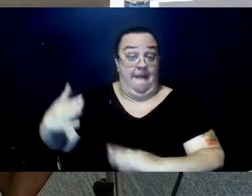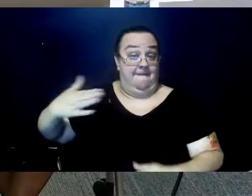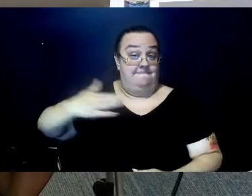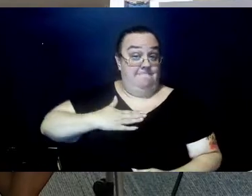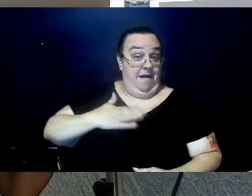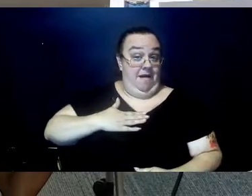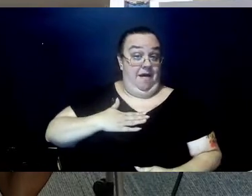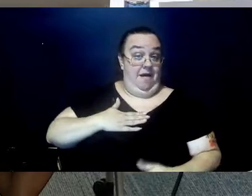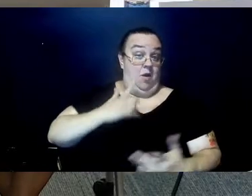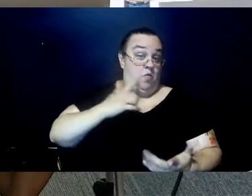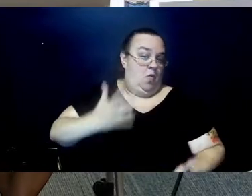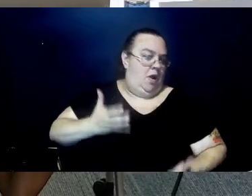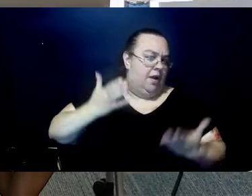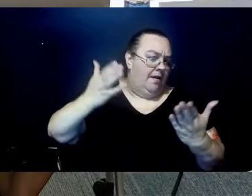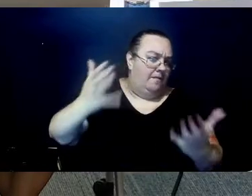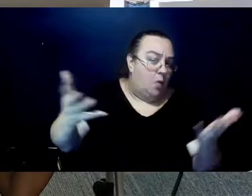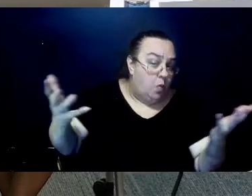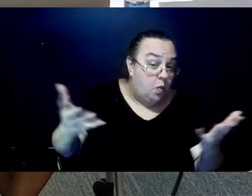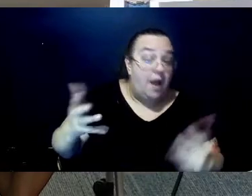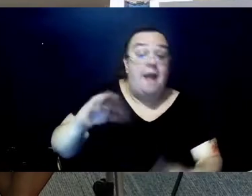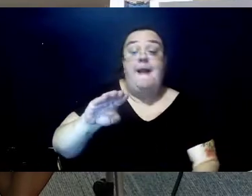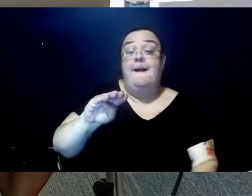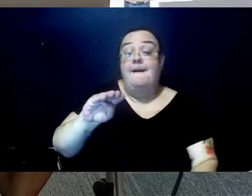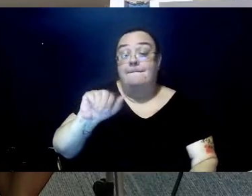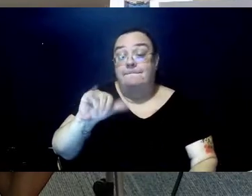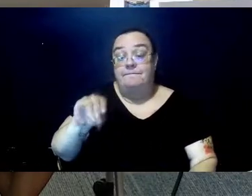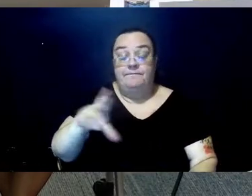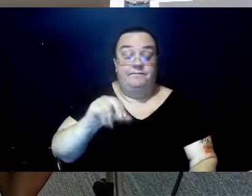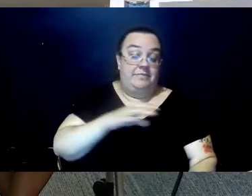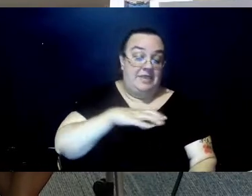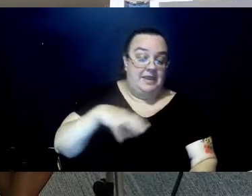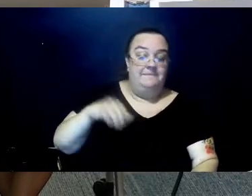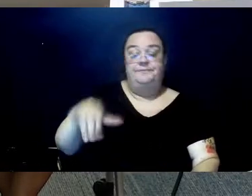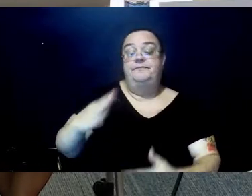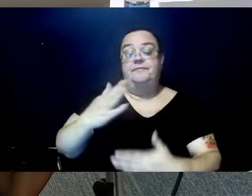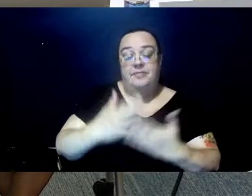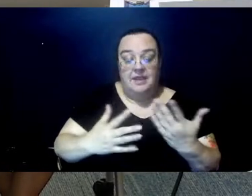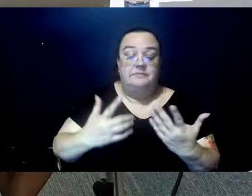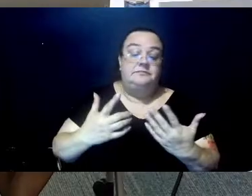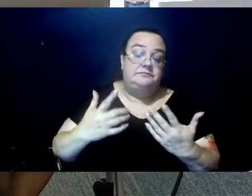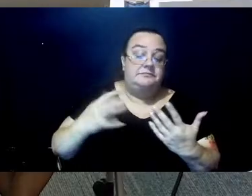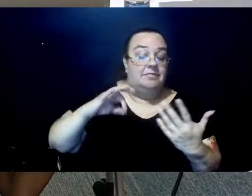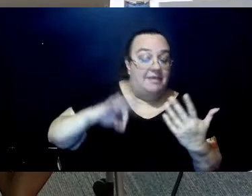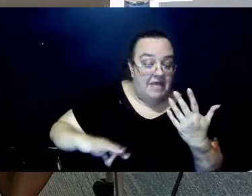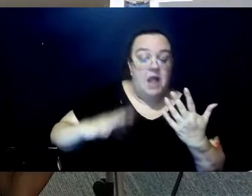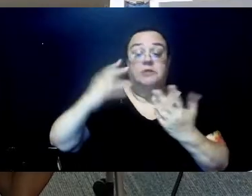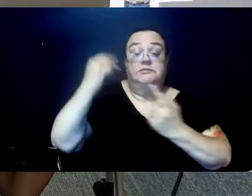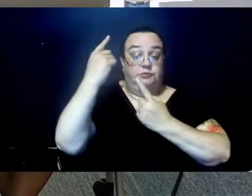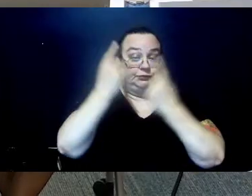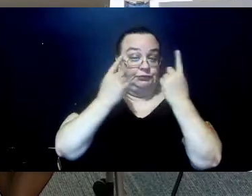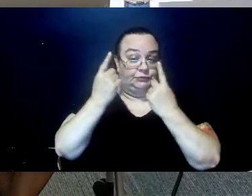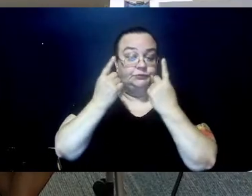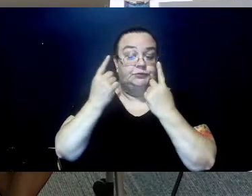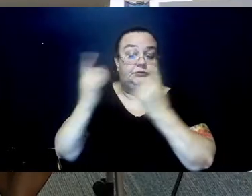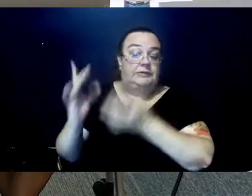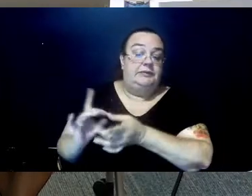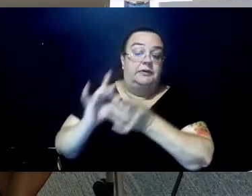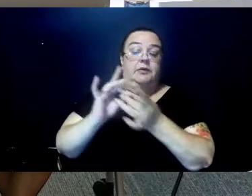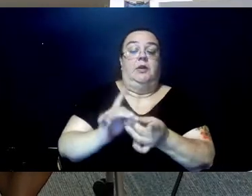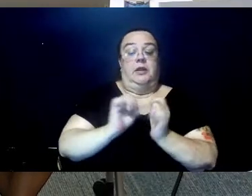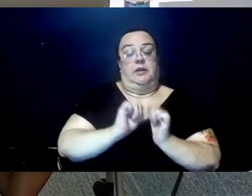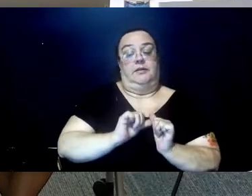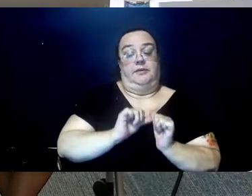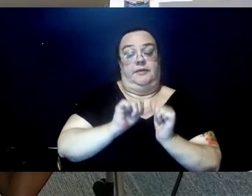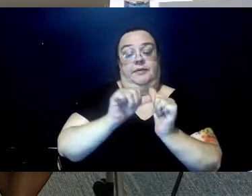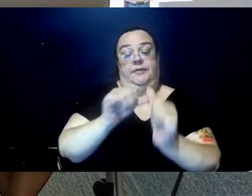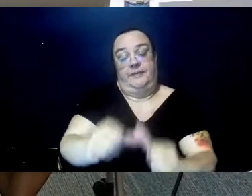be. Mayor and Council, this is a summary of the advantages and considerations associated with continuing the town's